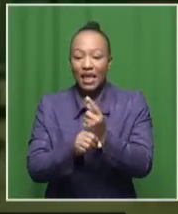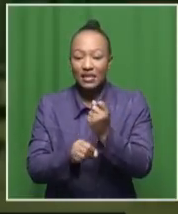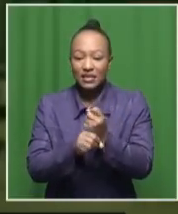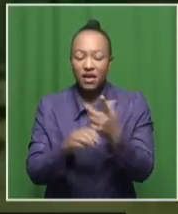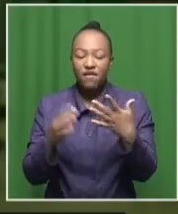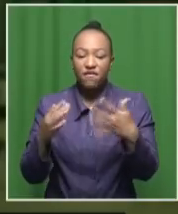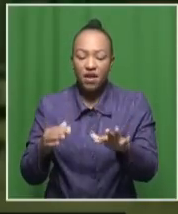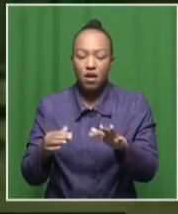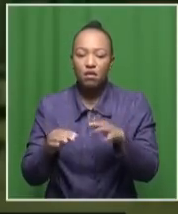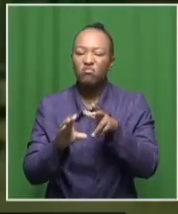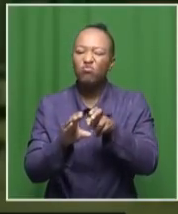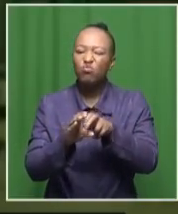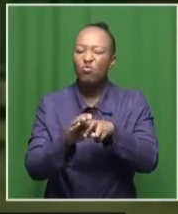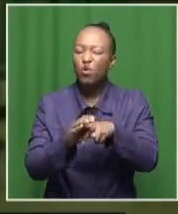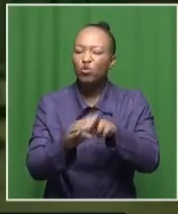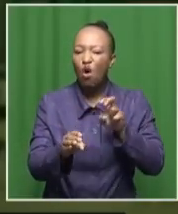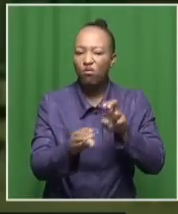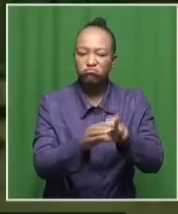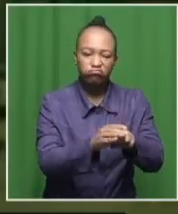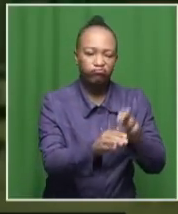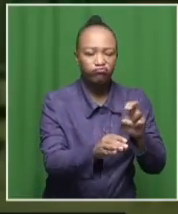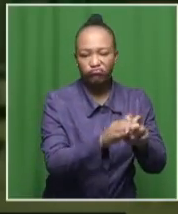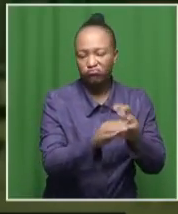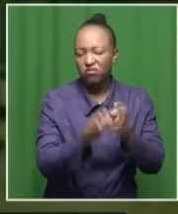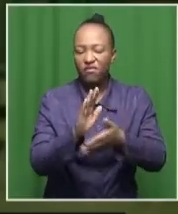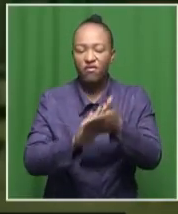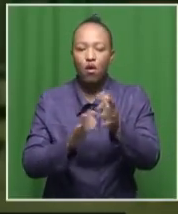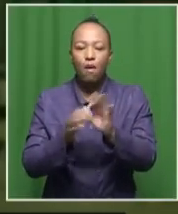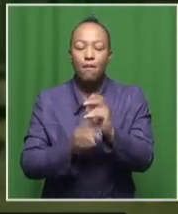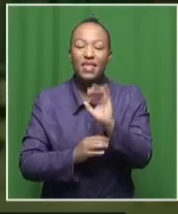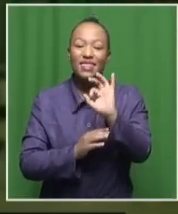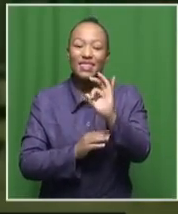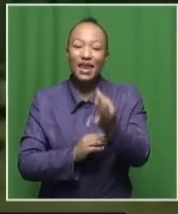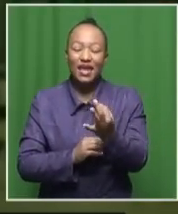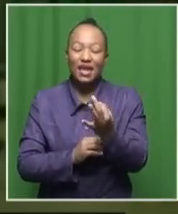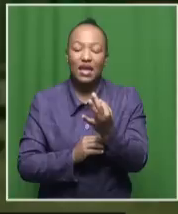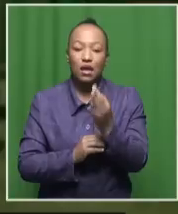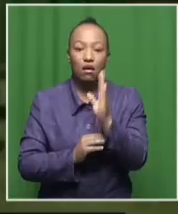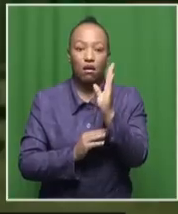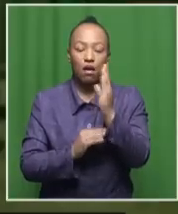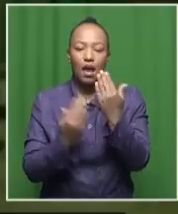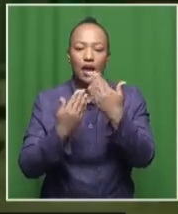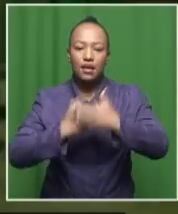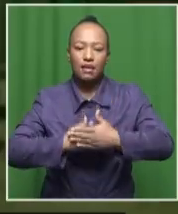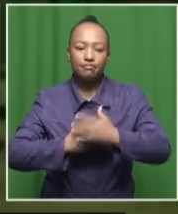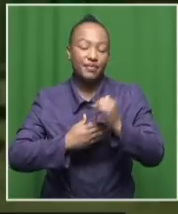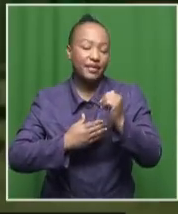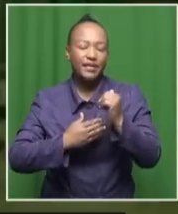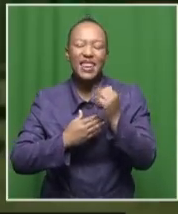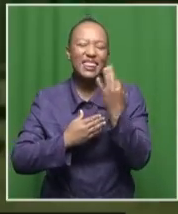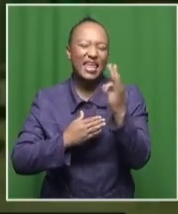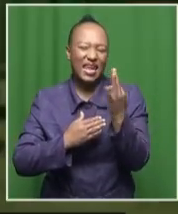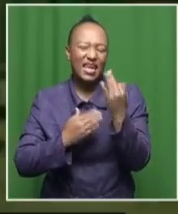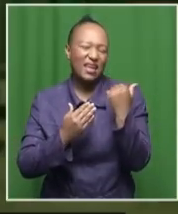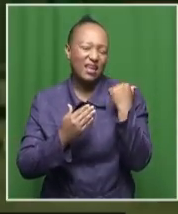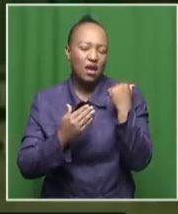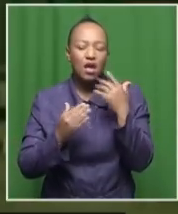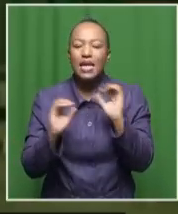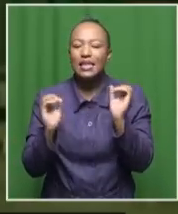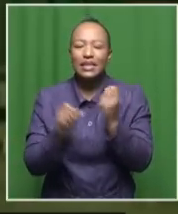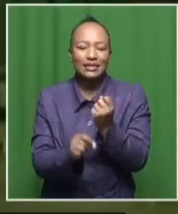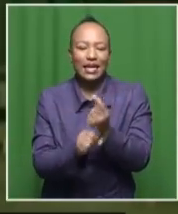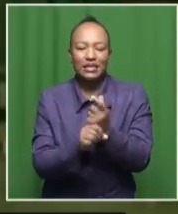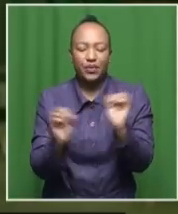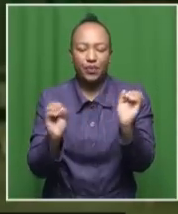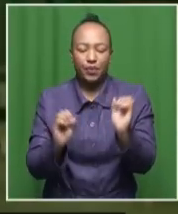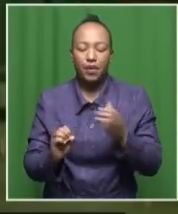rank to their homes. At around 3 p.m. yesterday, there were no taxis at this place. But I want to bring in